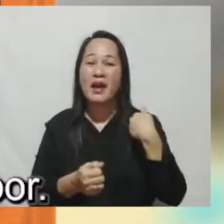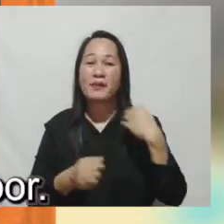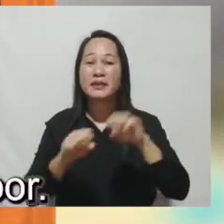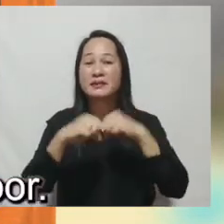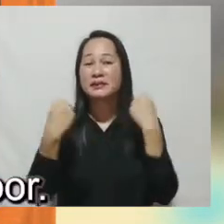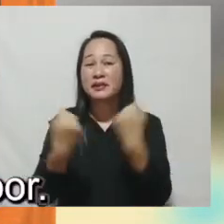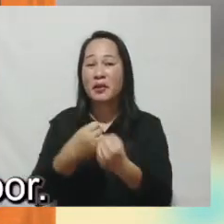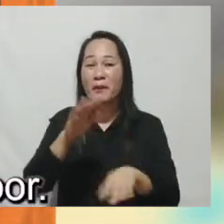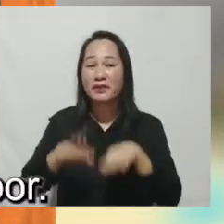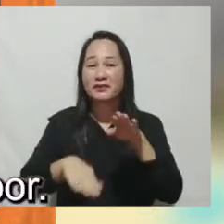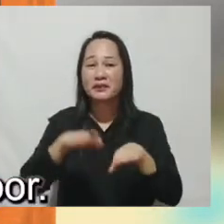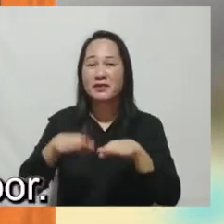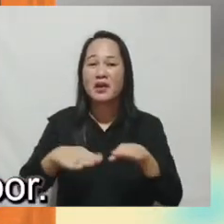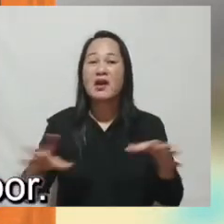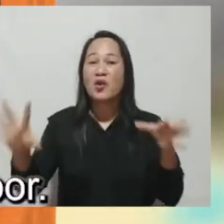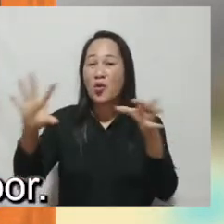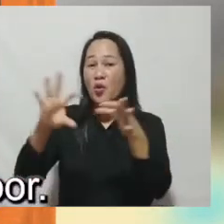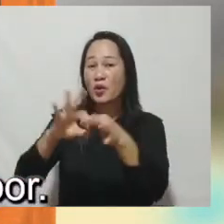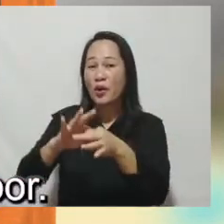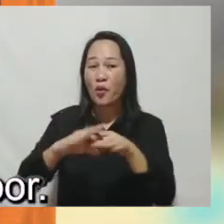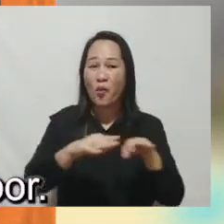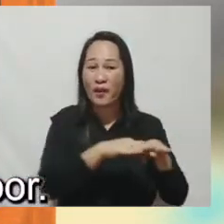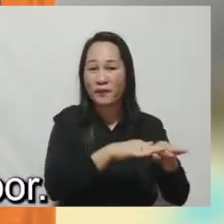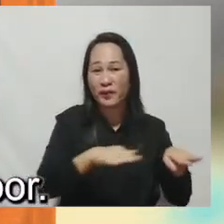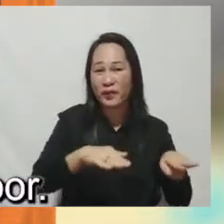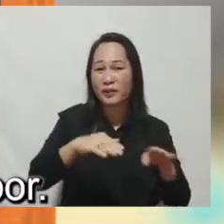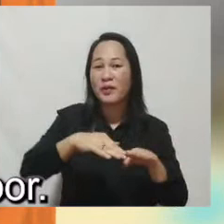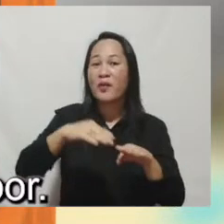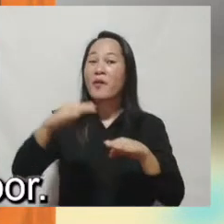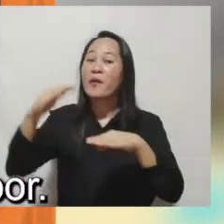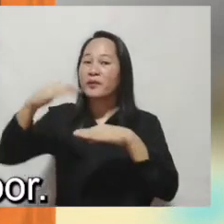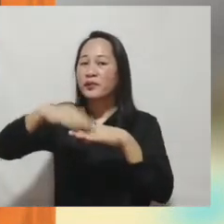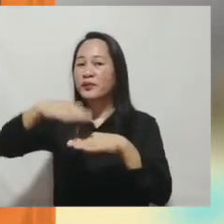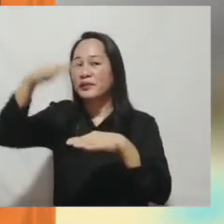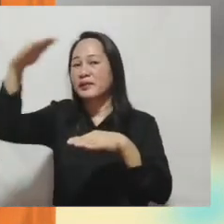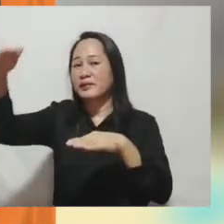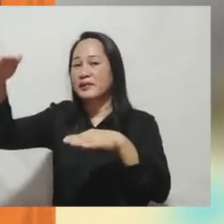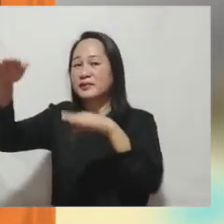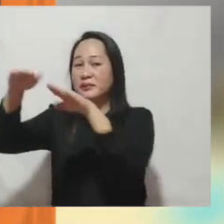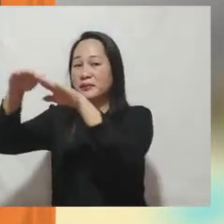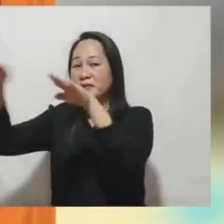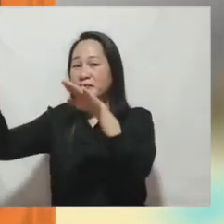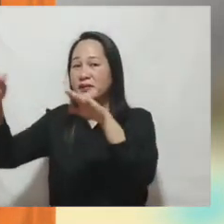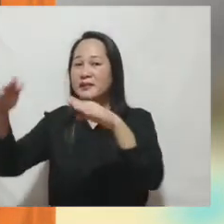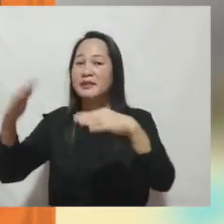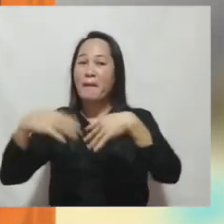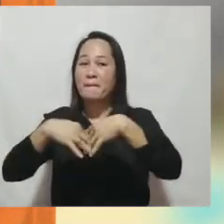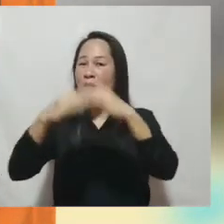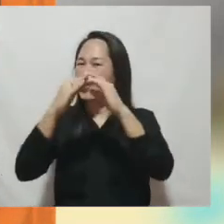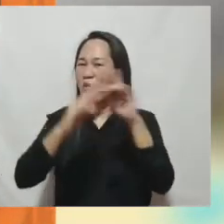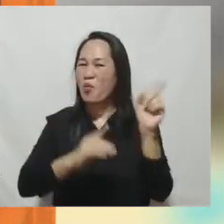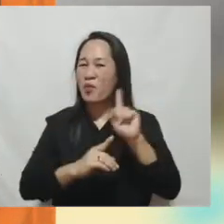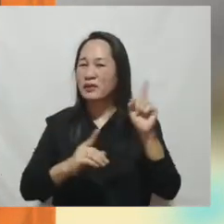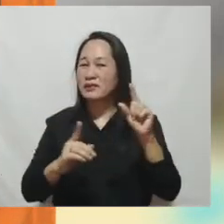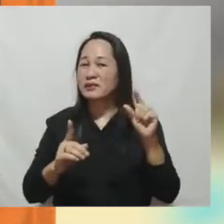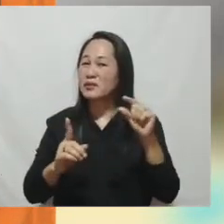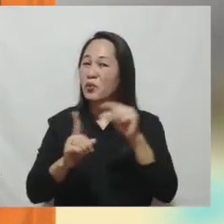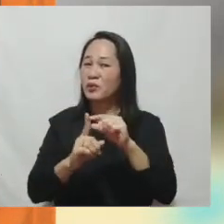connecting one floor of a building to the next floor. What do we call this word?